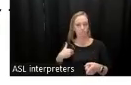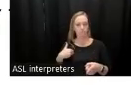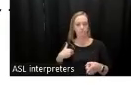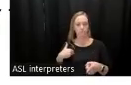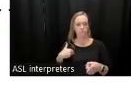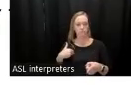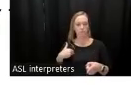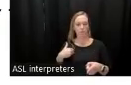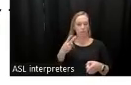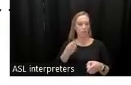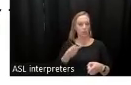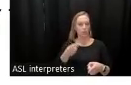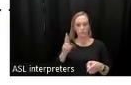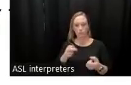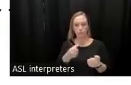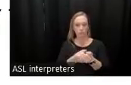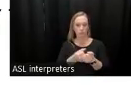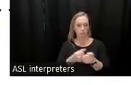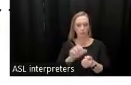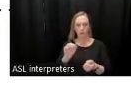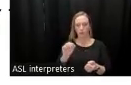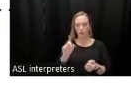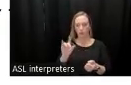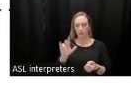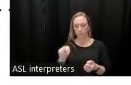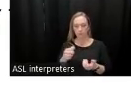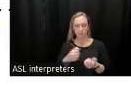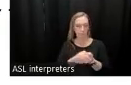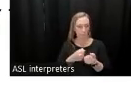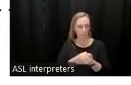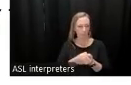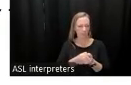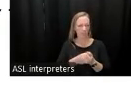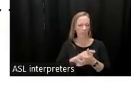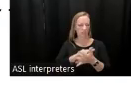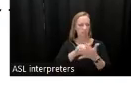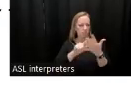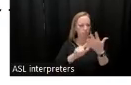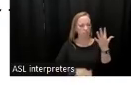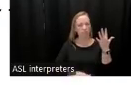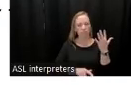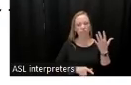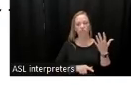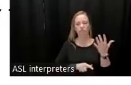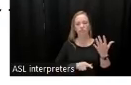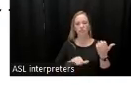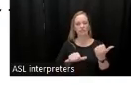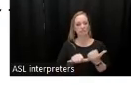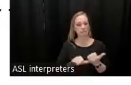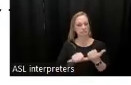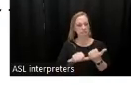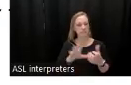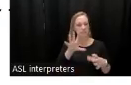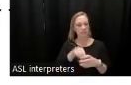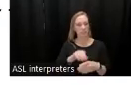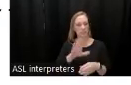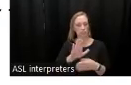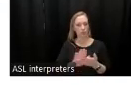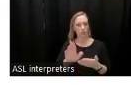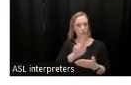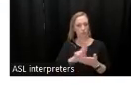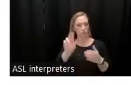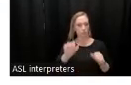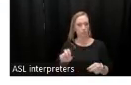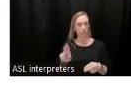human resource support, administrative support, all types of assistance that are at your institution that you can leverage